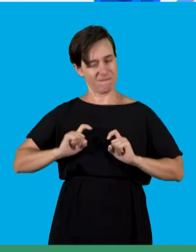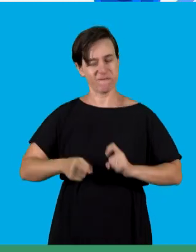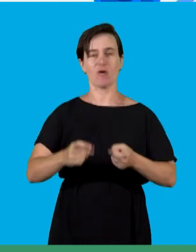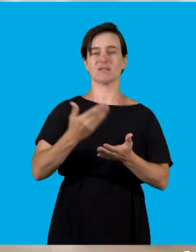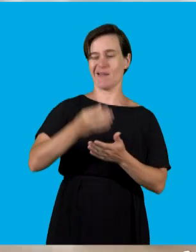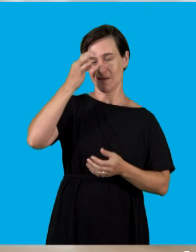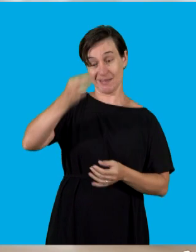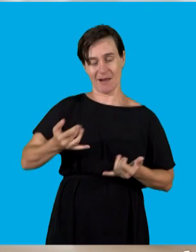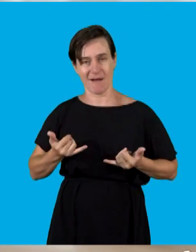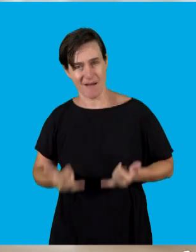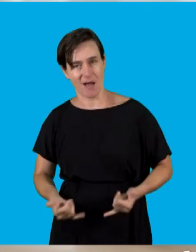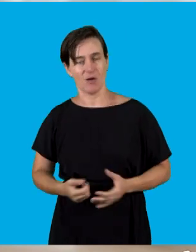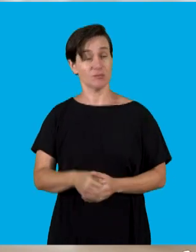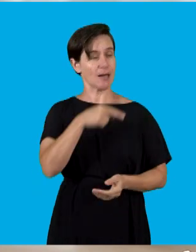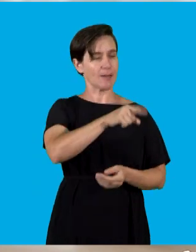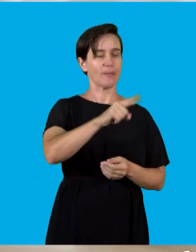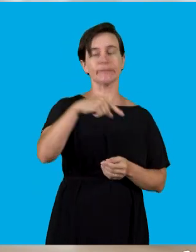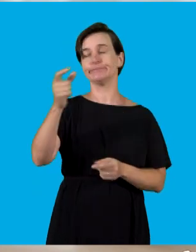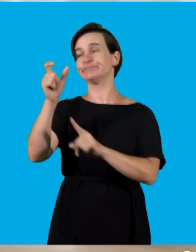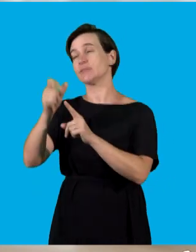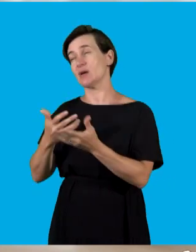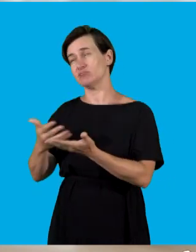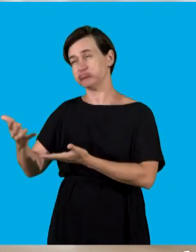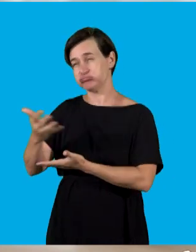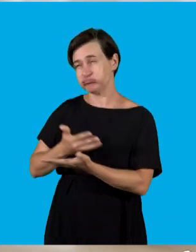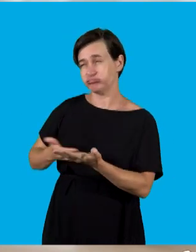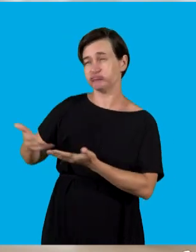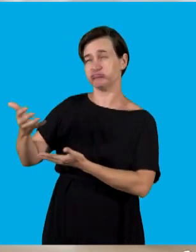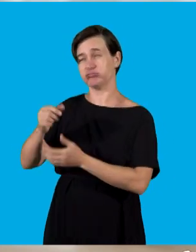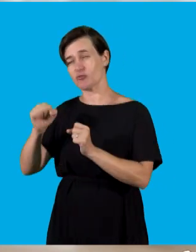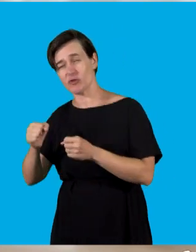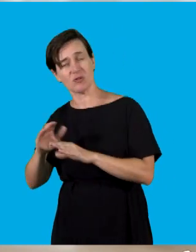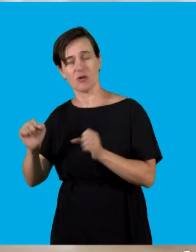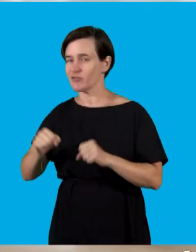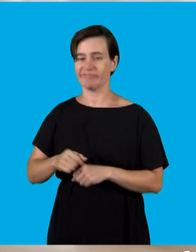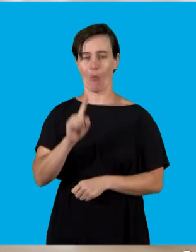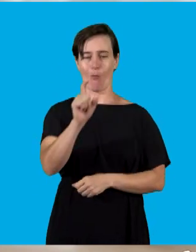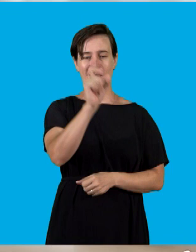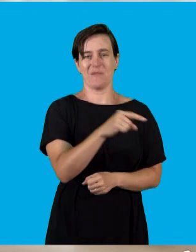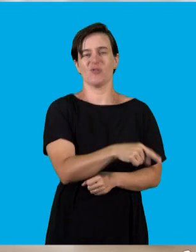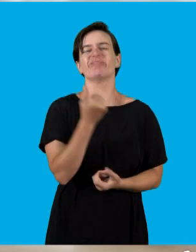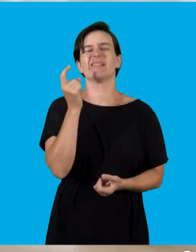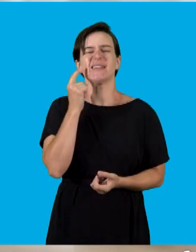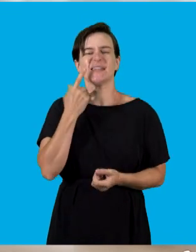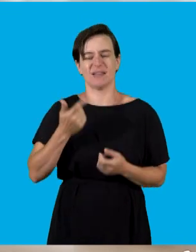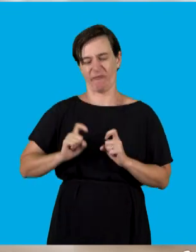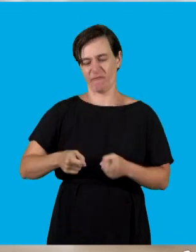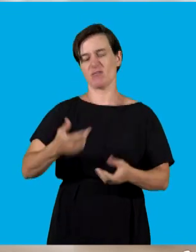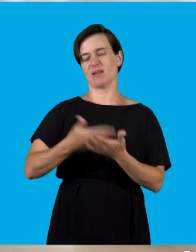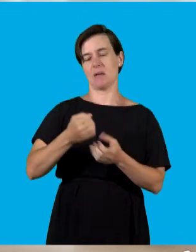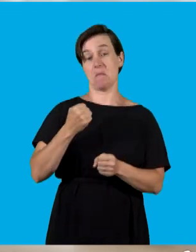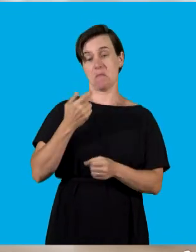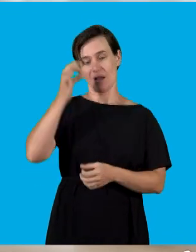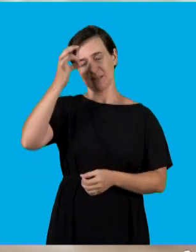does not discuss decisions with another person. This business belongs to one person, so it's very easy and quick